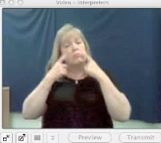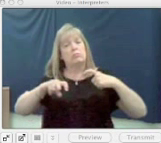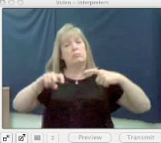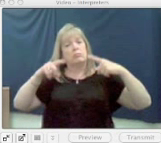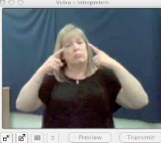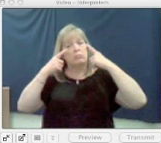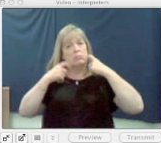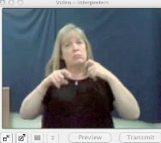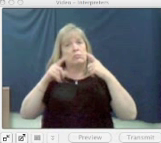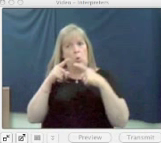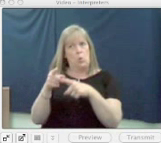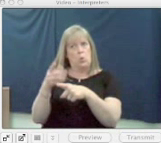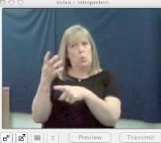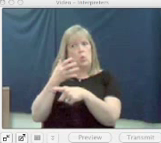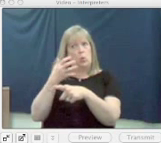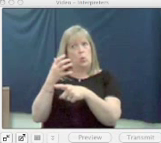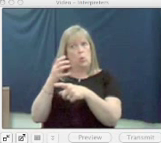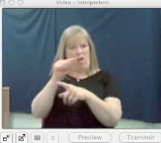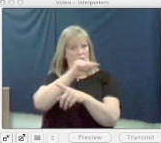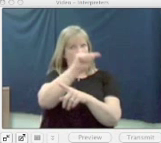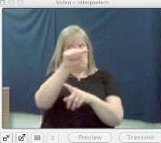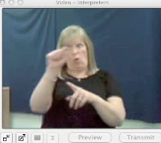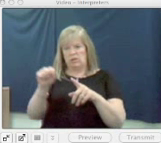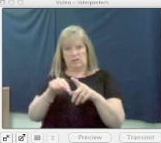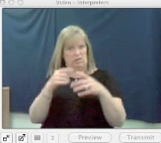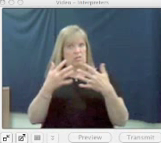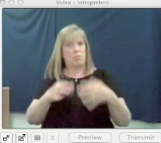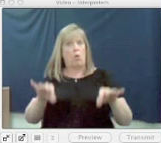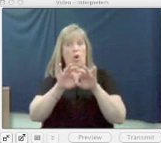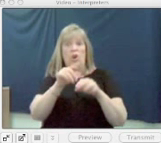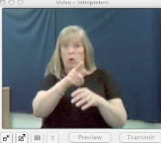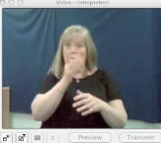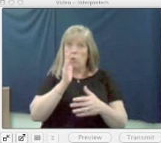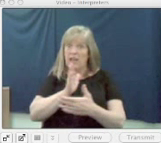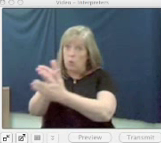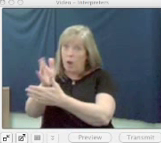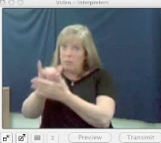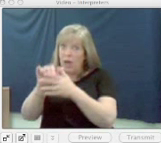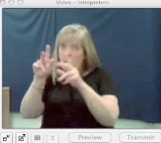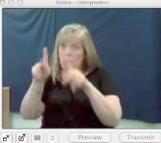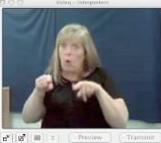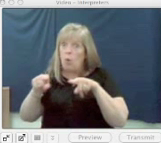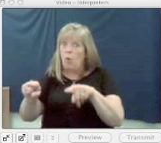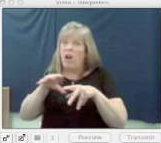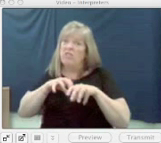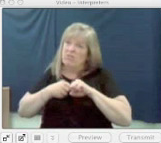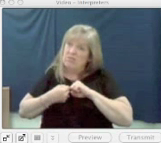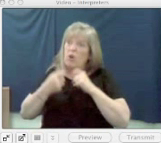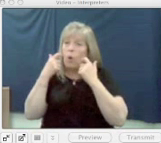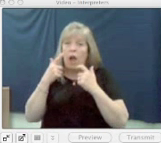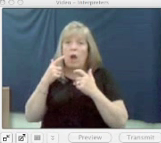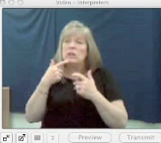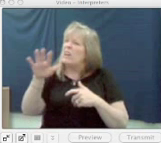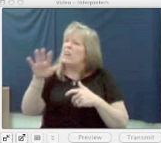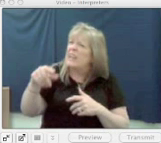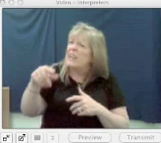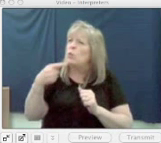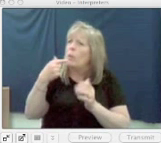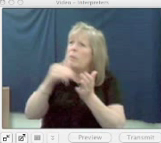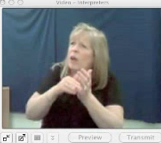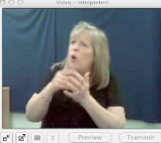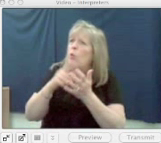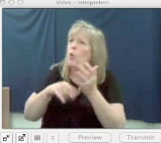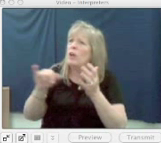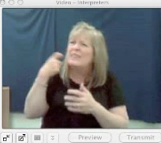That matters. Would you interrupt that person and say, I'm sorry, could you repeat what you just said? You'd probably be disinclined to do